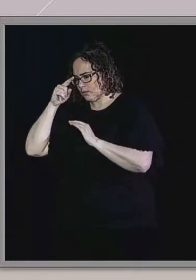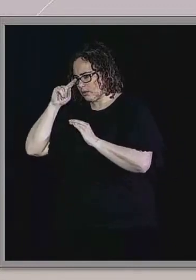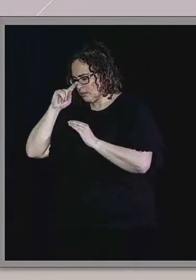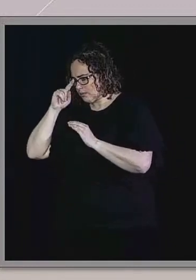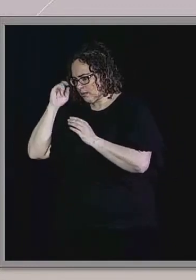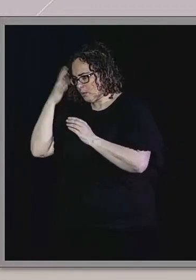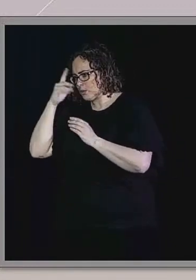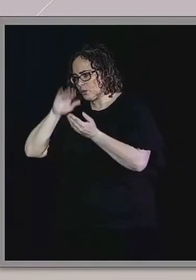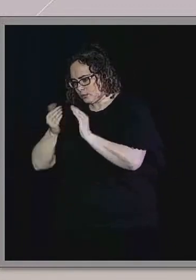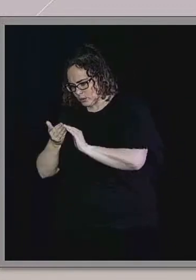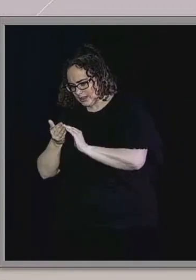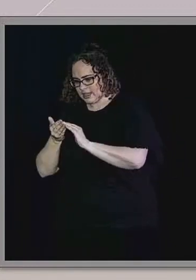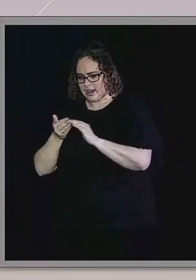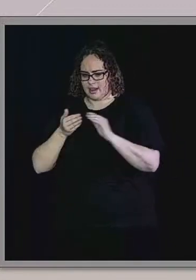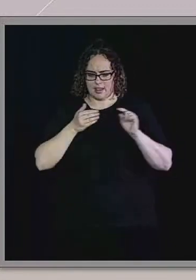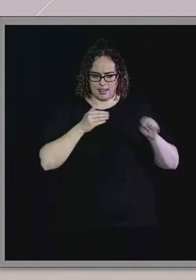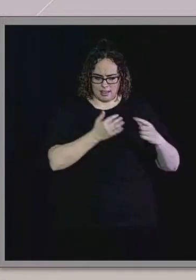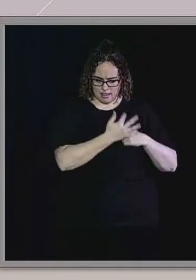and foremost I'm Yindjibarndi. So